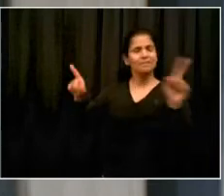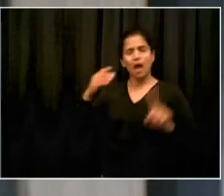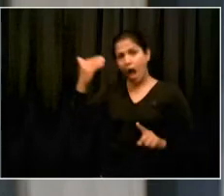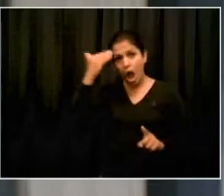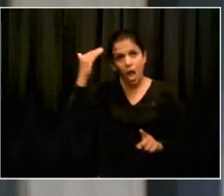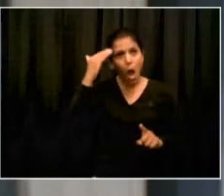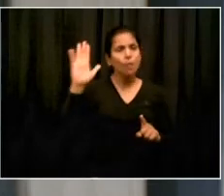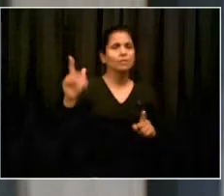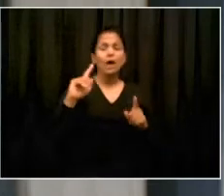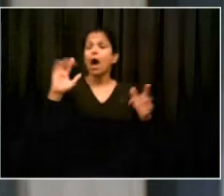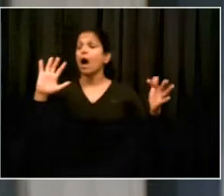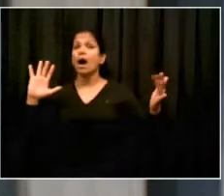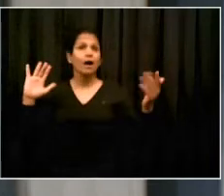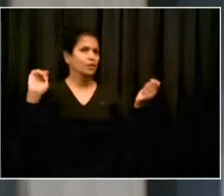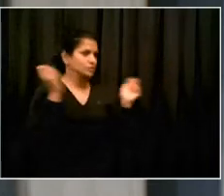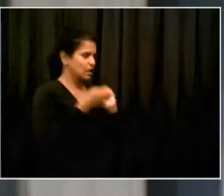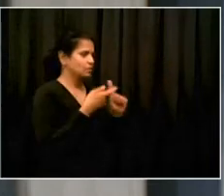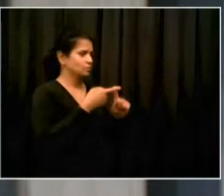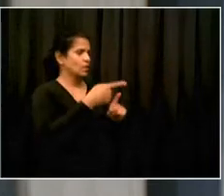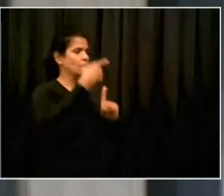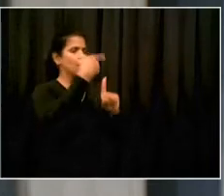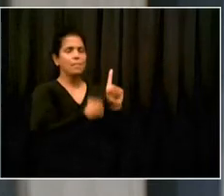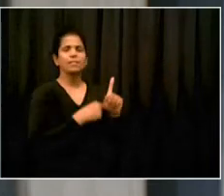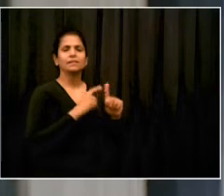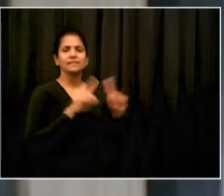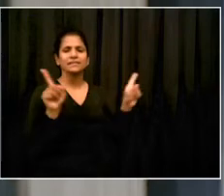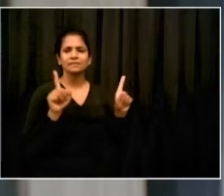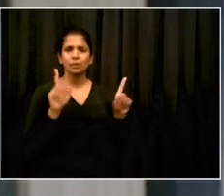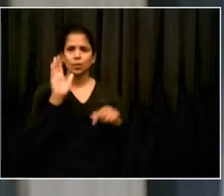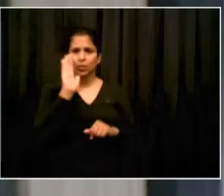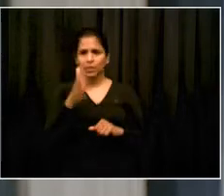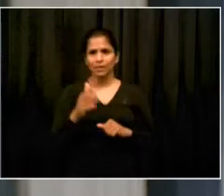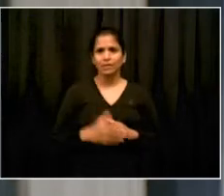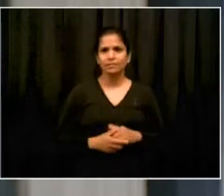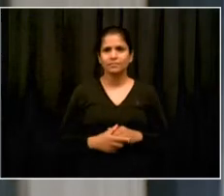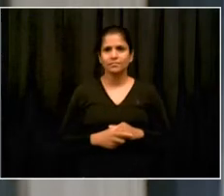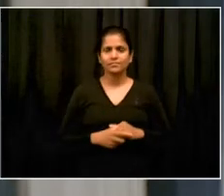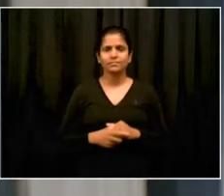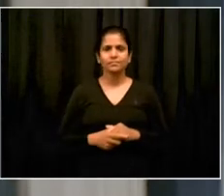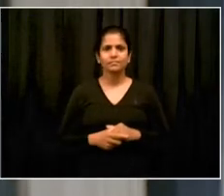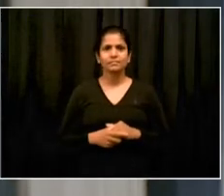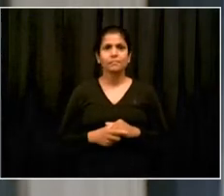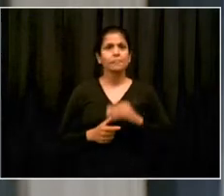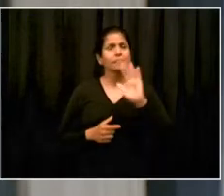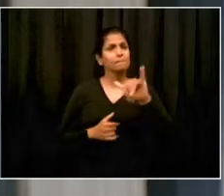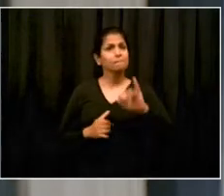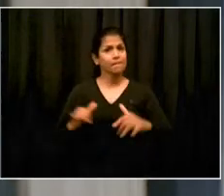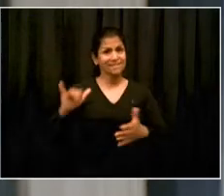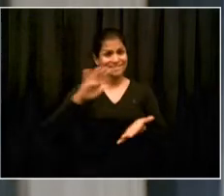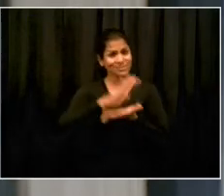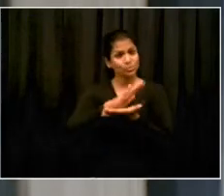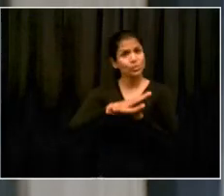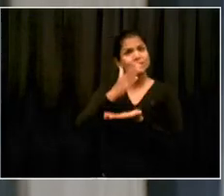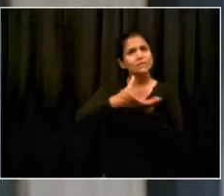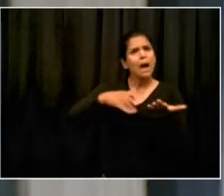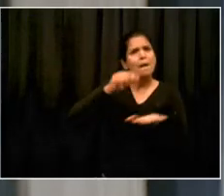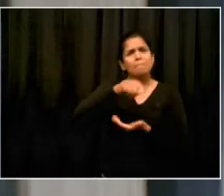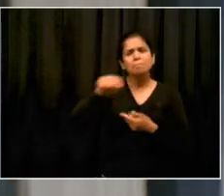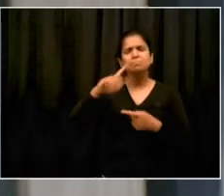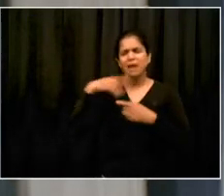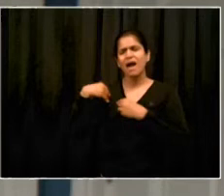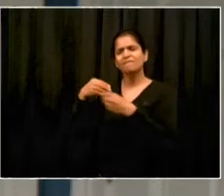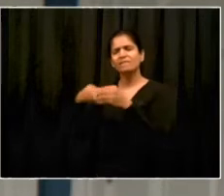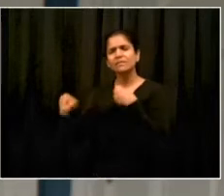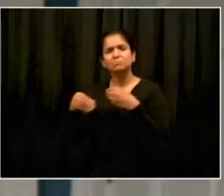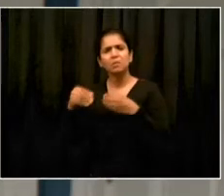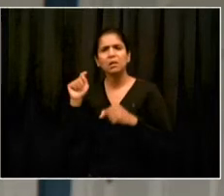build capacity, but especially in some of those schools, they do have some flexibilities because they need to meet the needs of their students. Go ahead, Marcia.